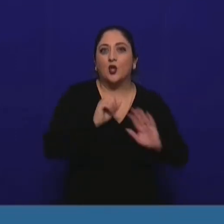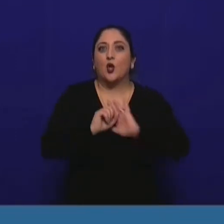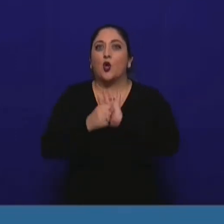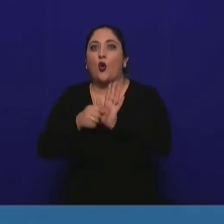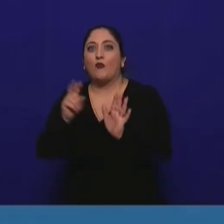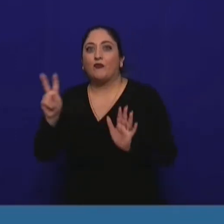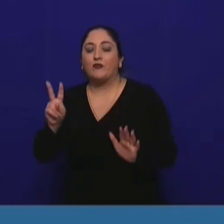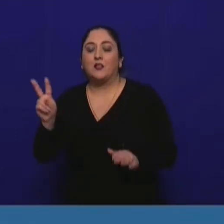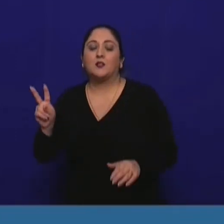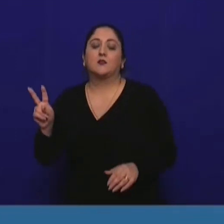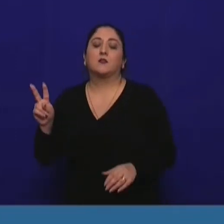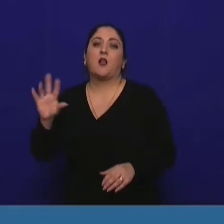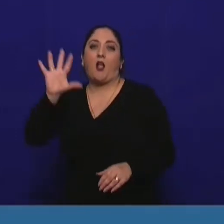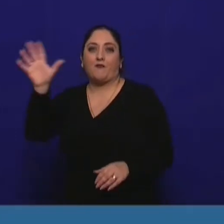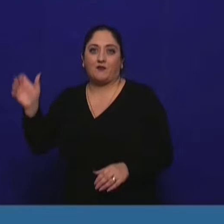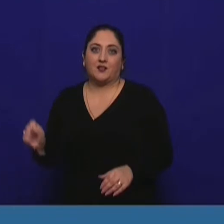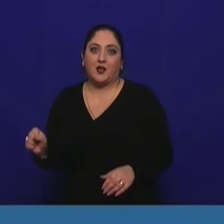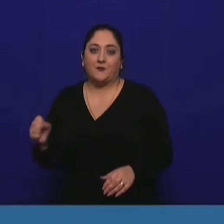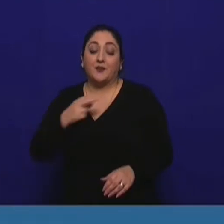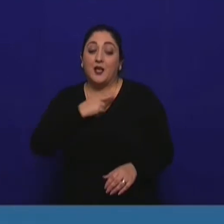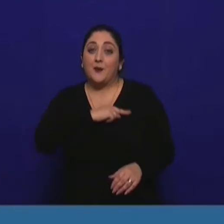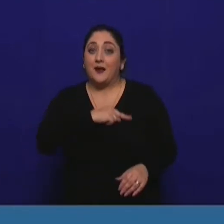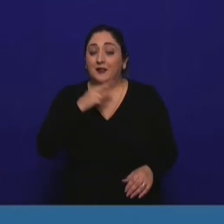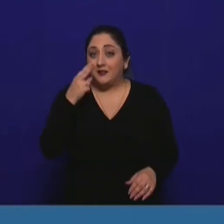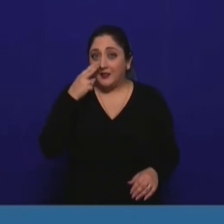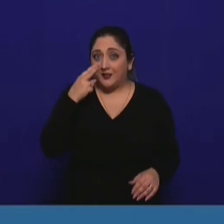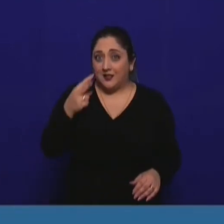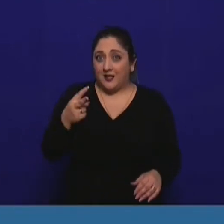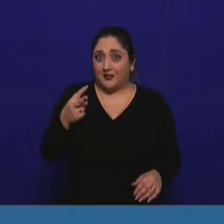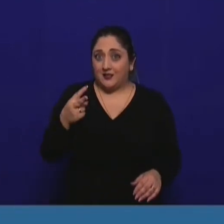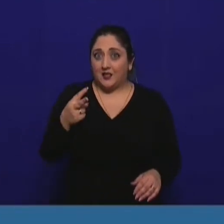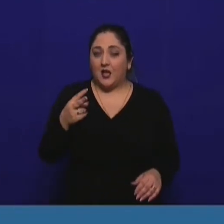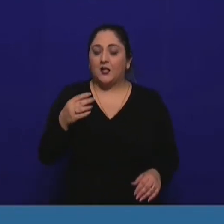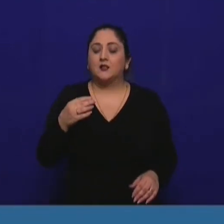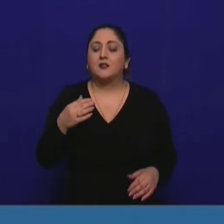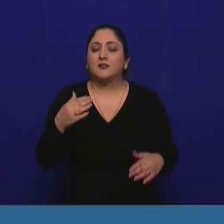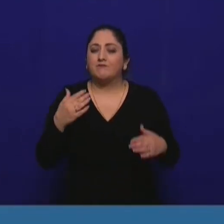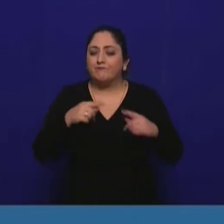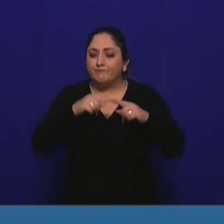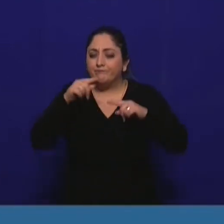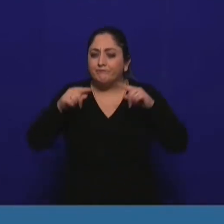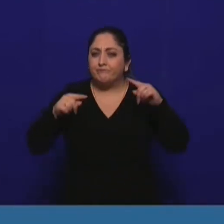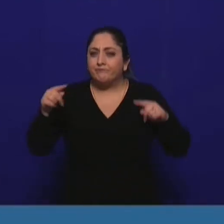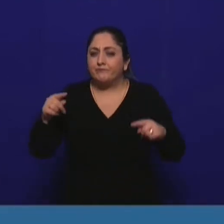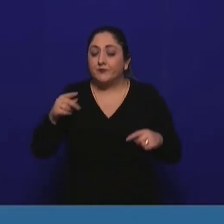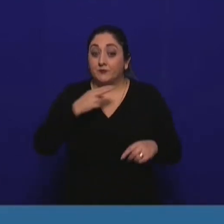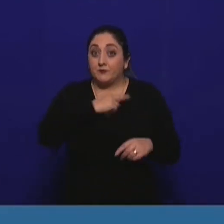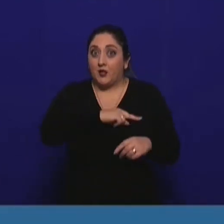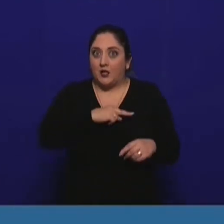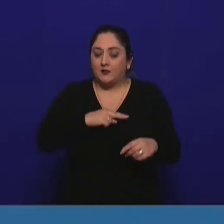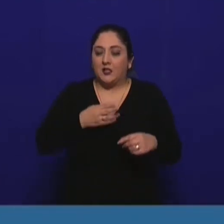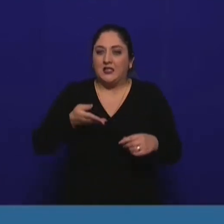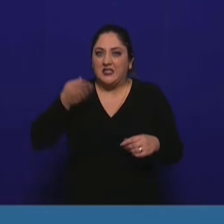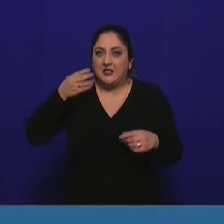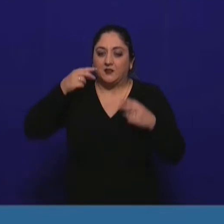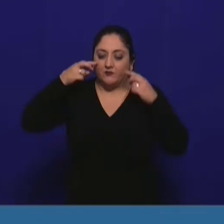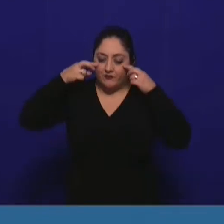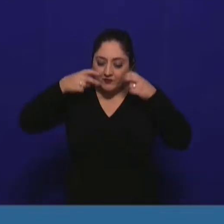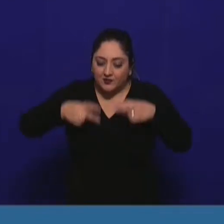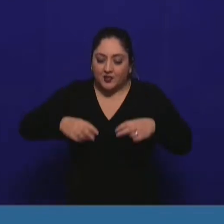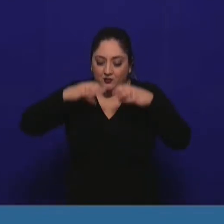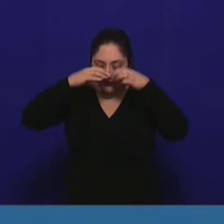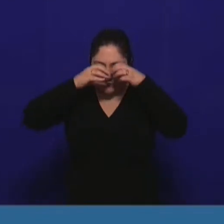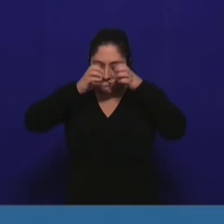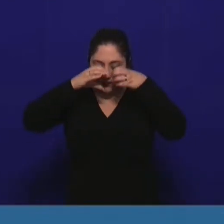barra. Malta mill-ewwel kif bdejna naraw li il-varjanti qegħdin joħorġu żidna il-genetic sequencing tagħna fil-laboratorju